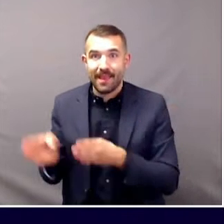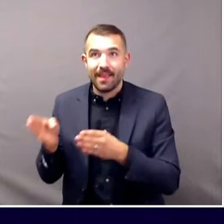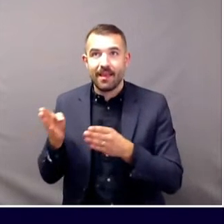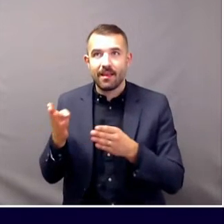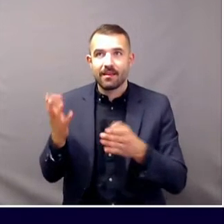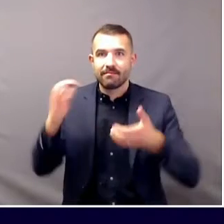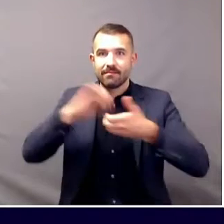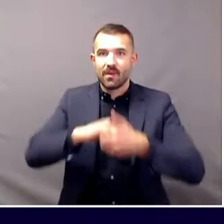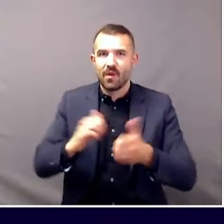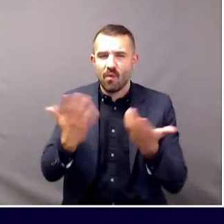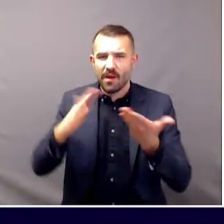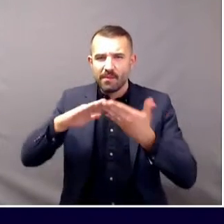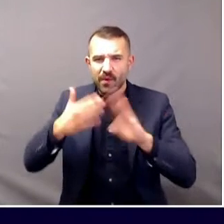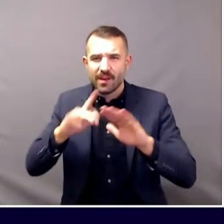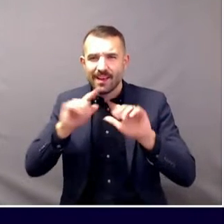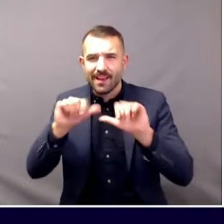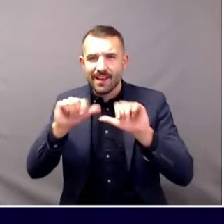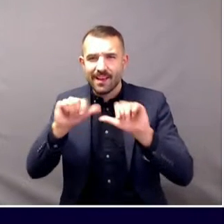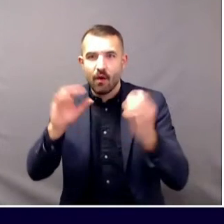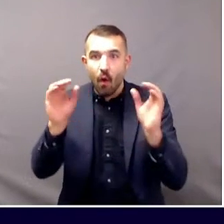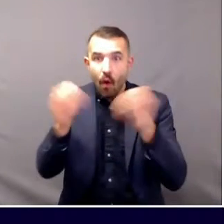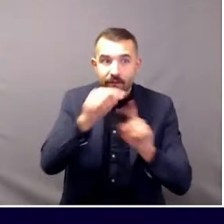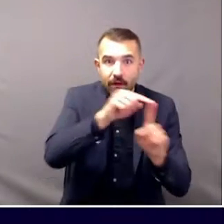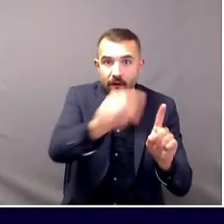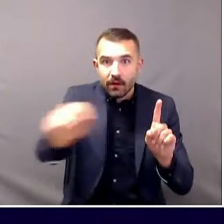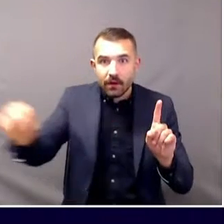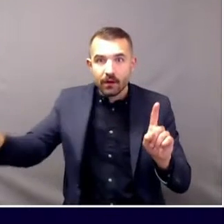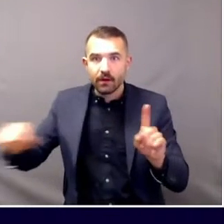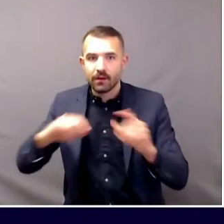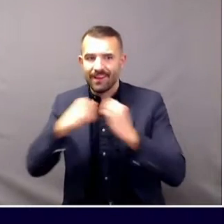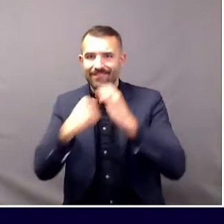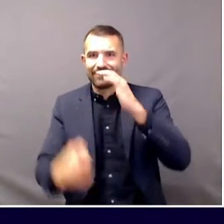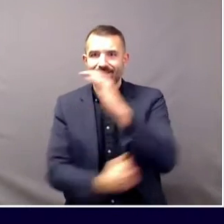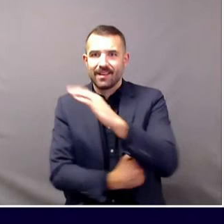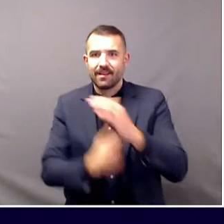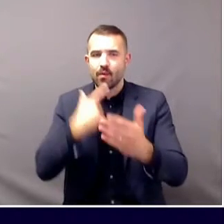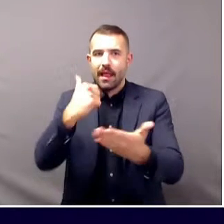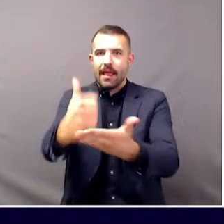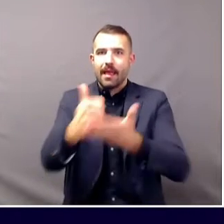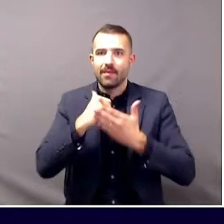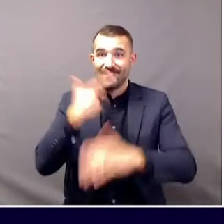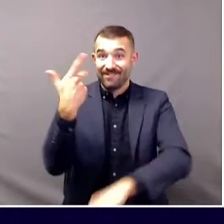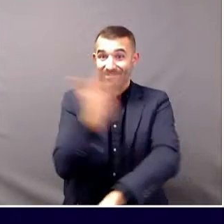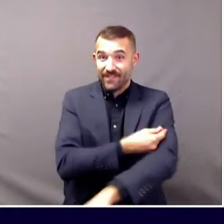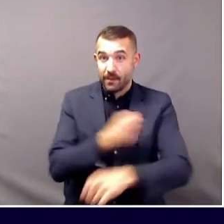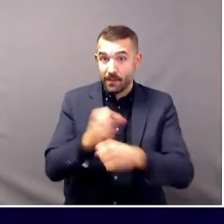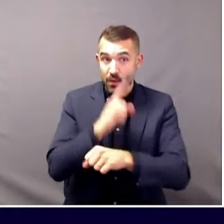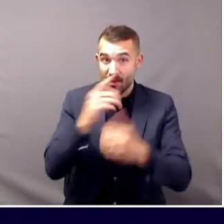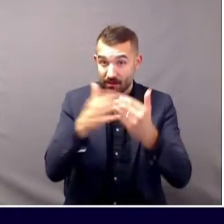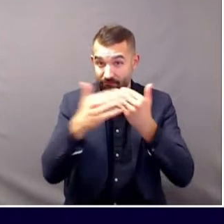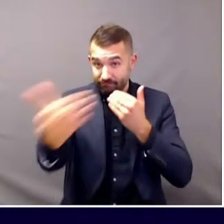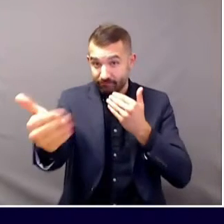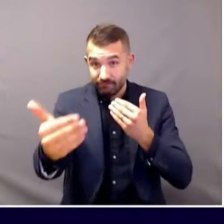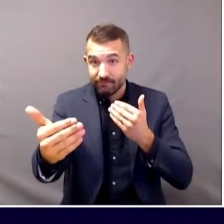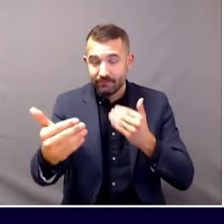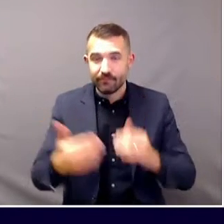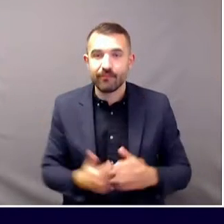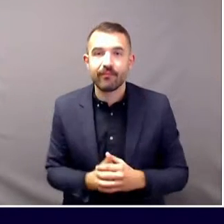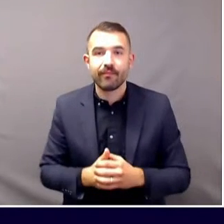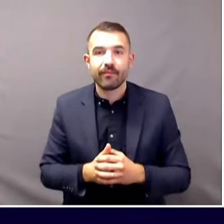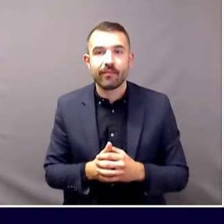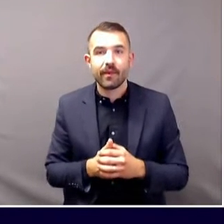as we're approaching COVID-19 vaccination. Great, thank you. And if I may just ask a question on another